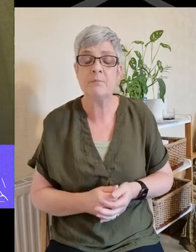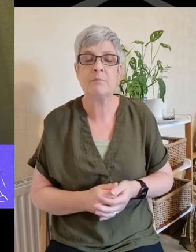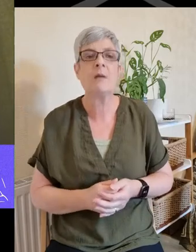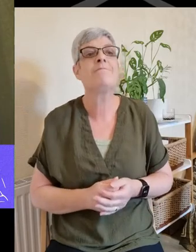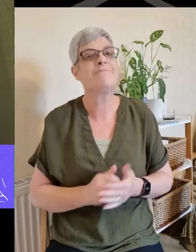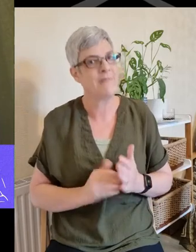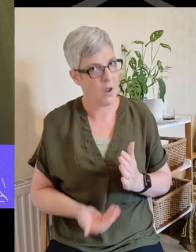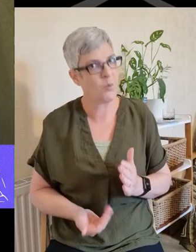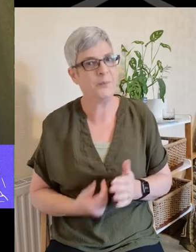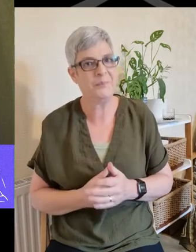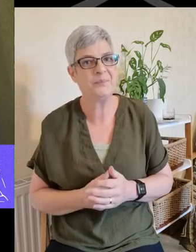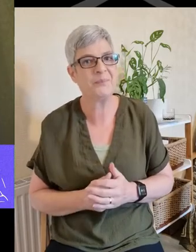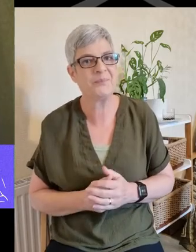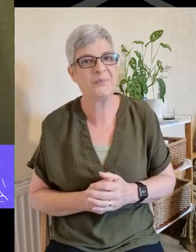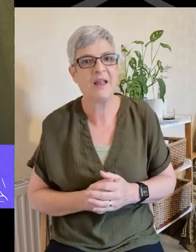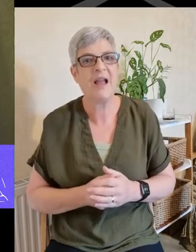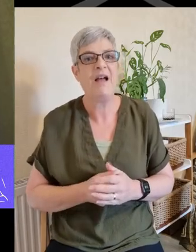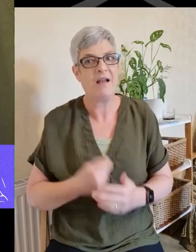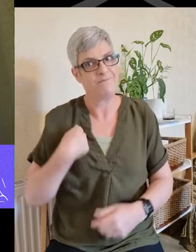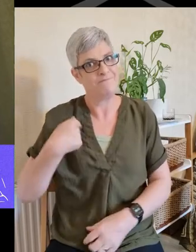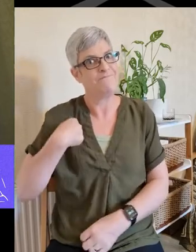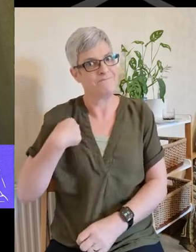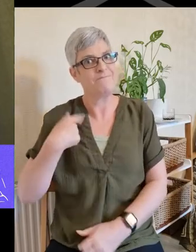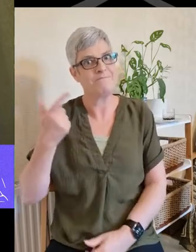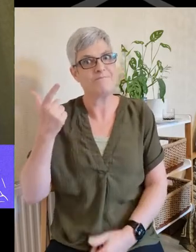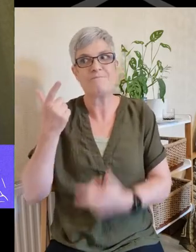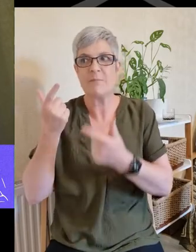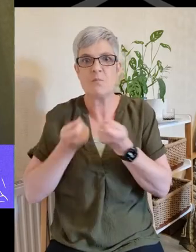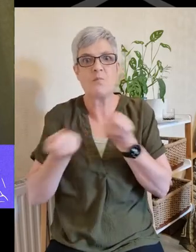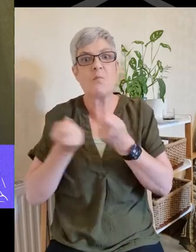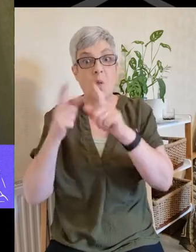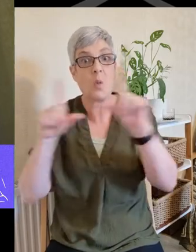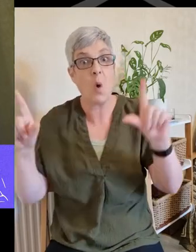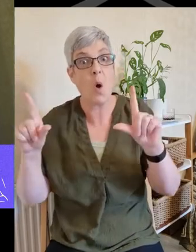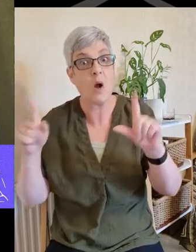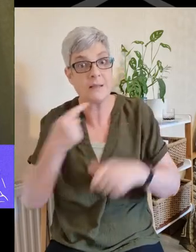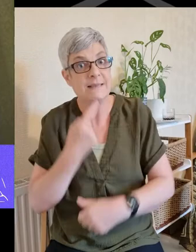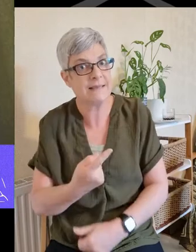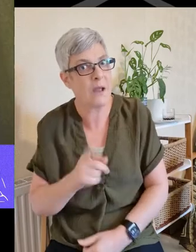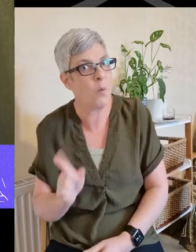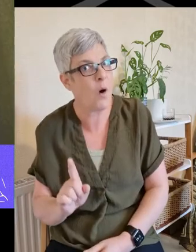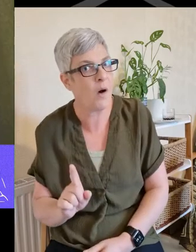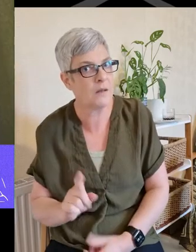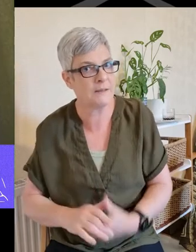Now then, this is what I, the Sovereign Lord, am saying.